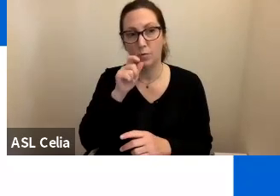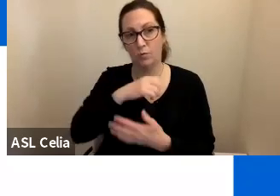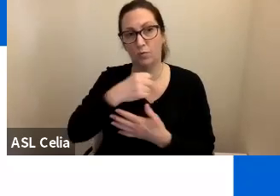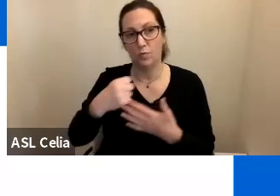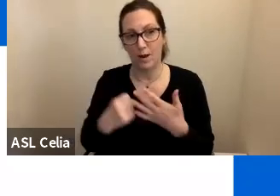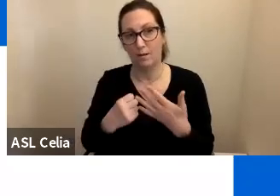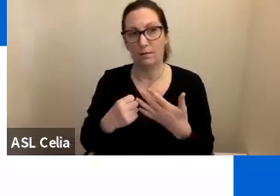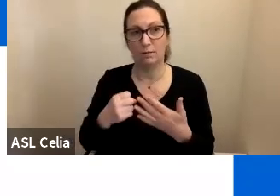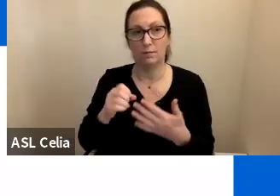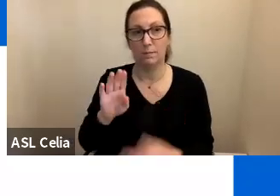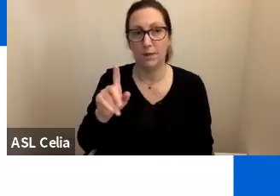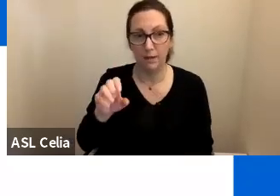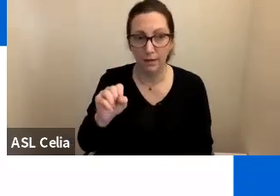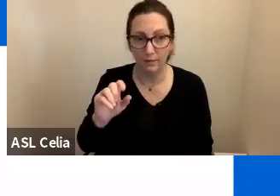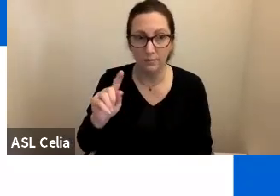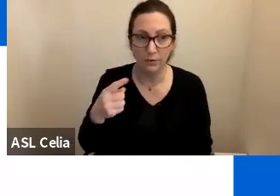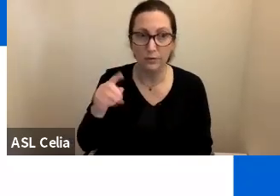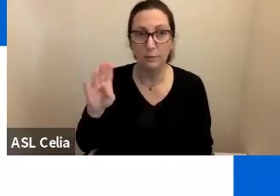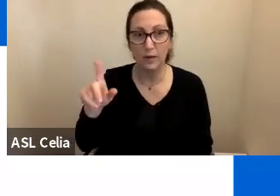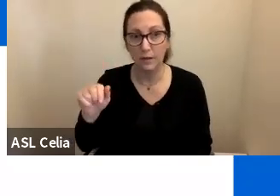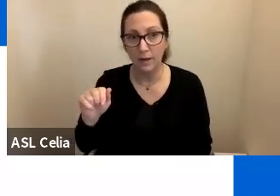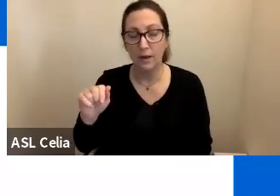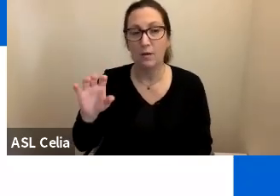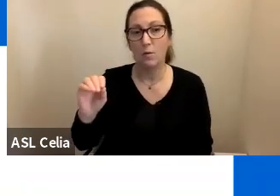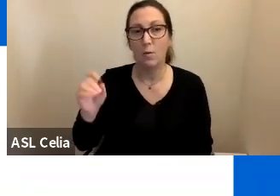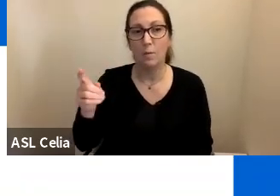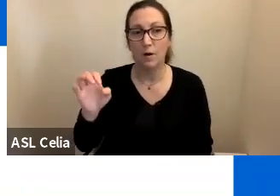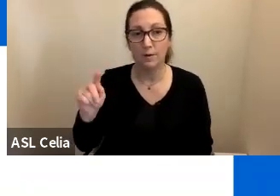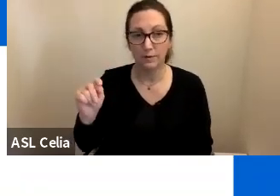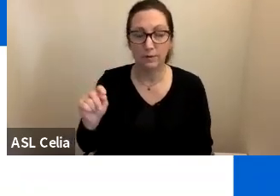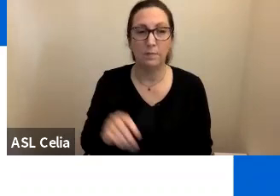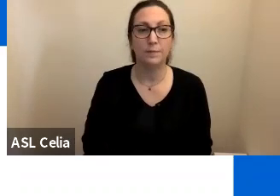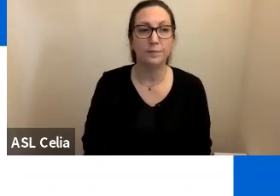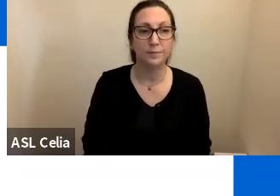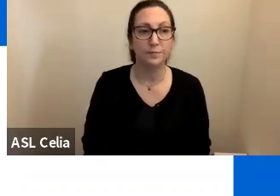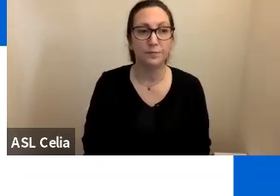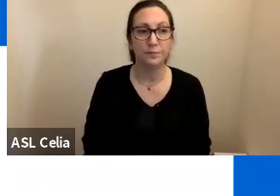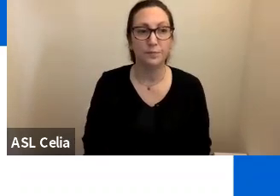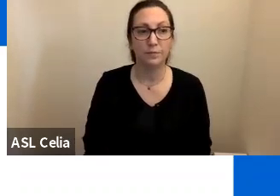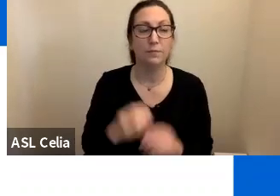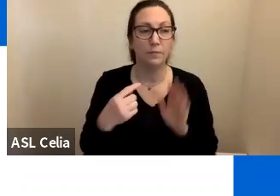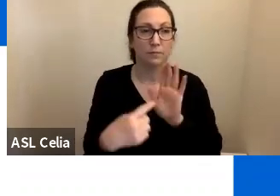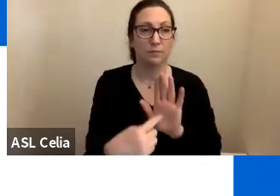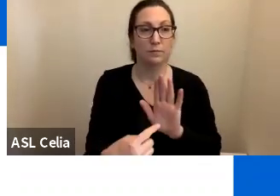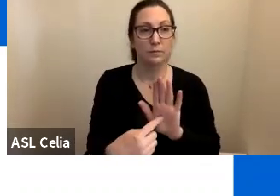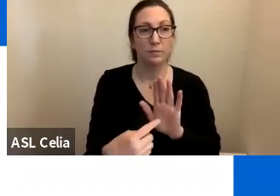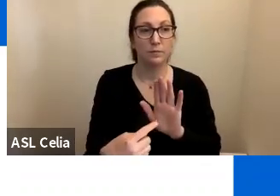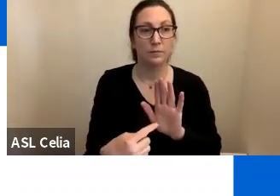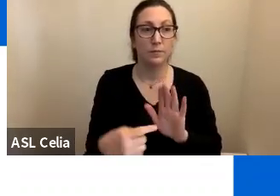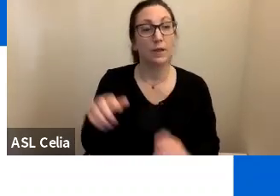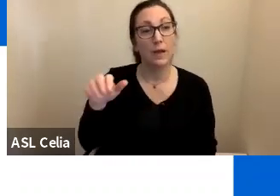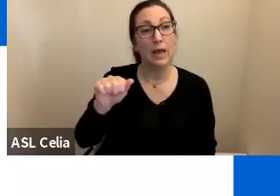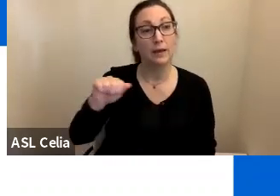first, and BLA first, and then O'Brien first. So for our applicants identifying